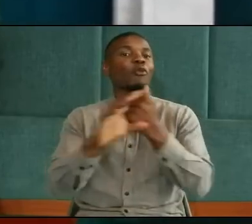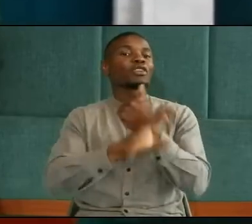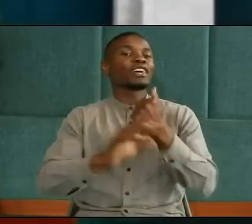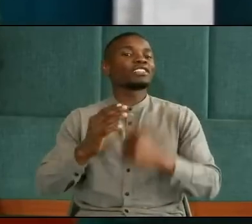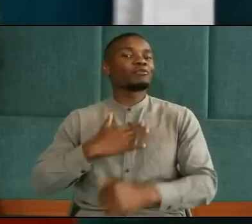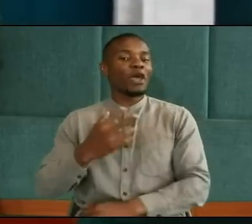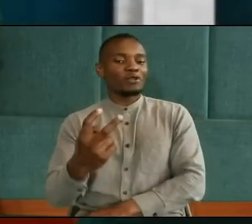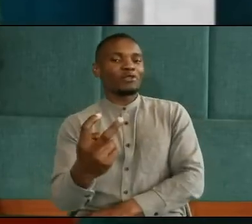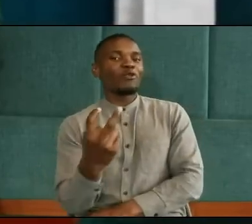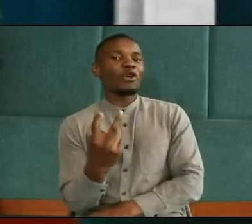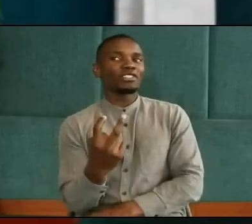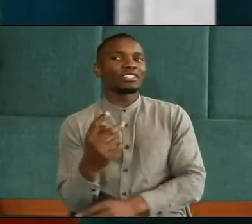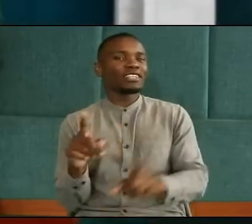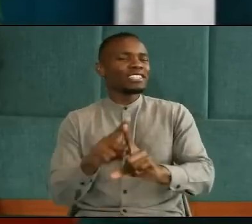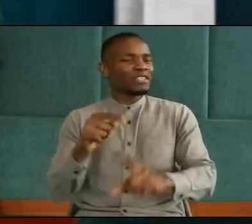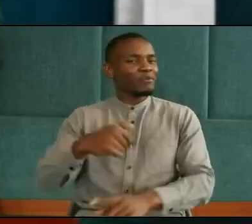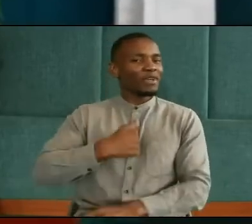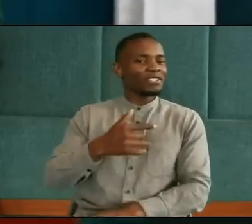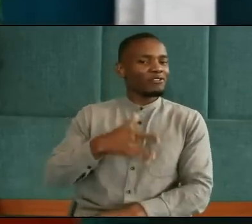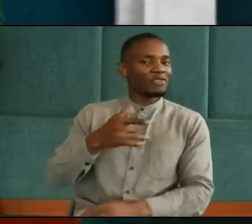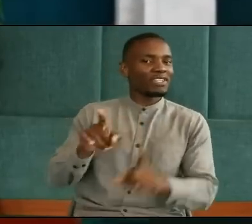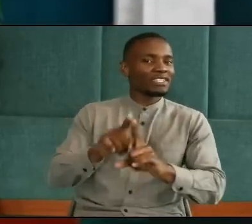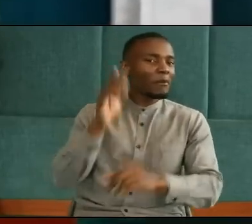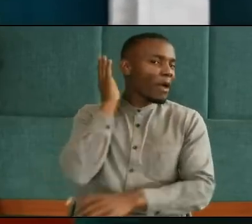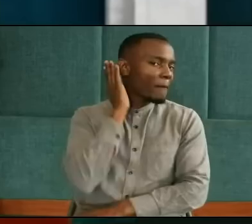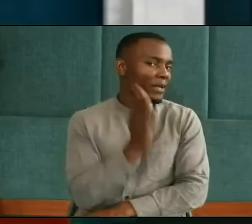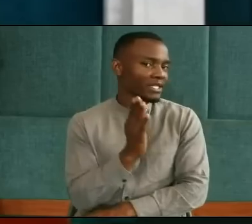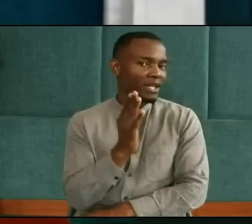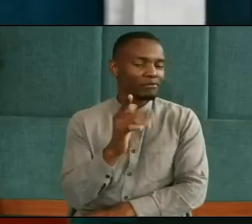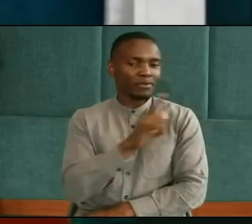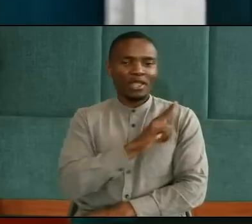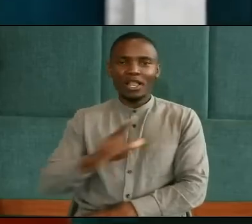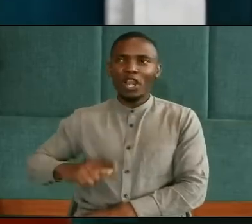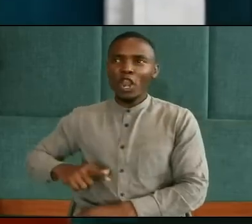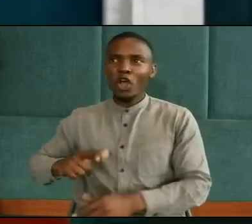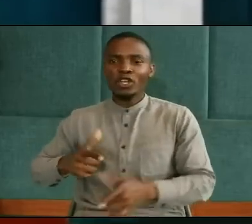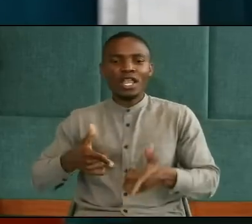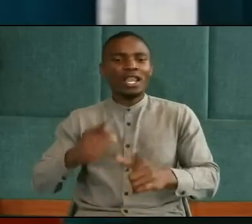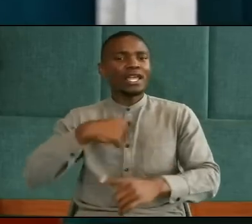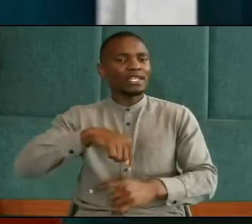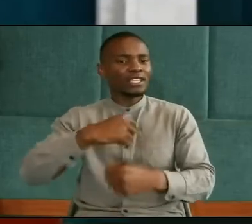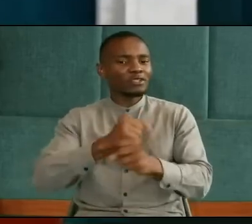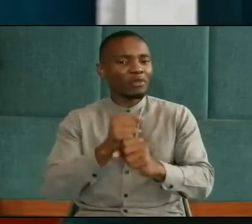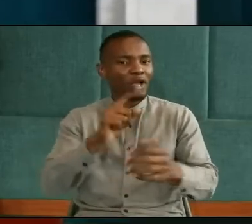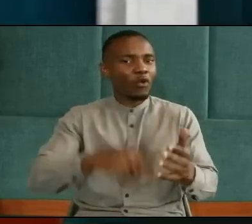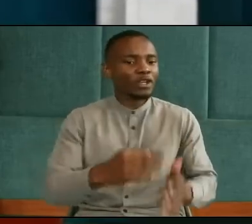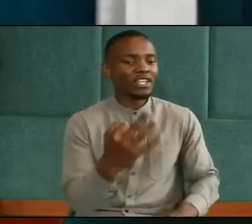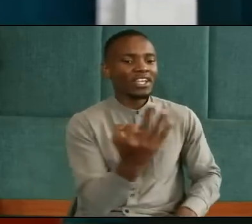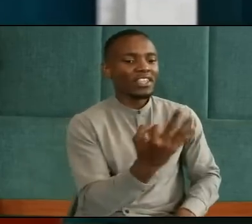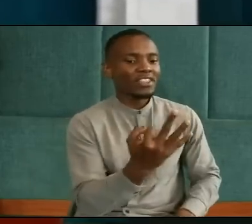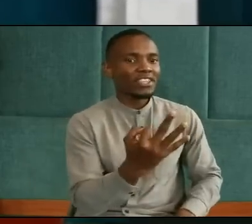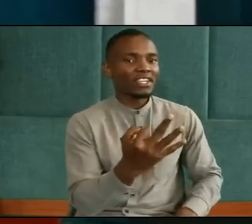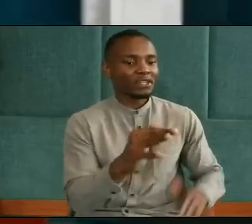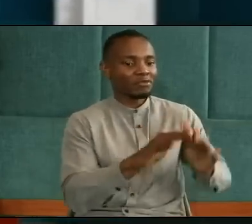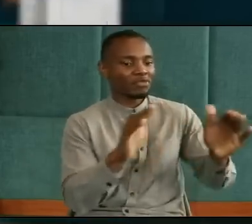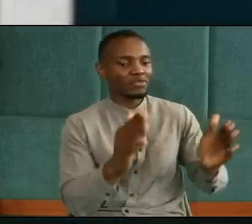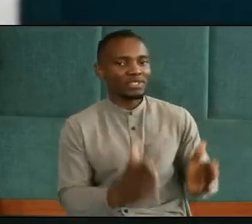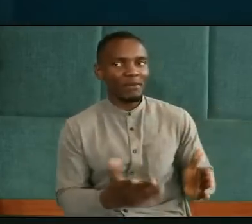you know, I felt like Peter. Lord, let us make three tabernacles. Three of us are here.